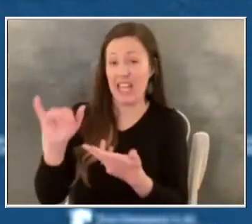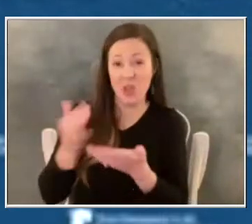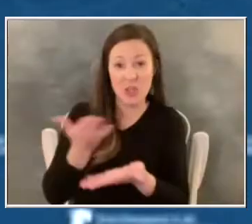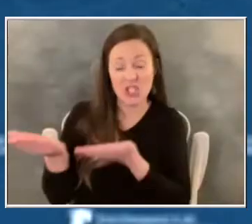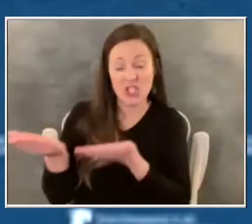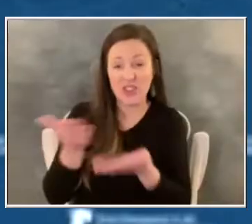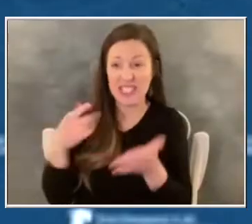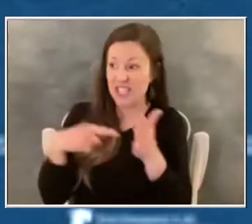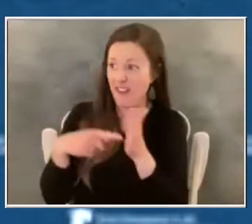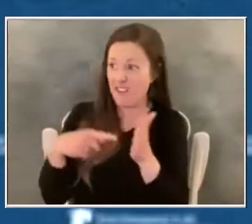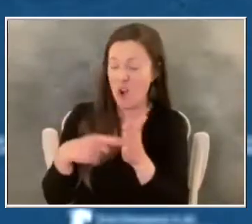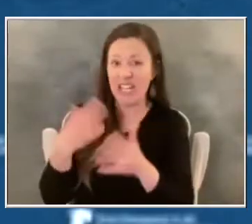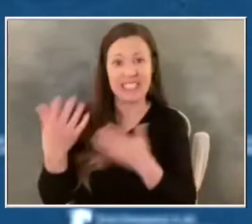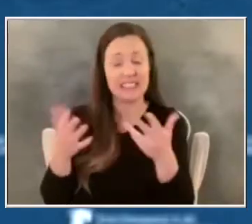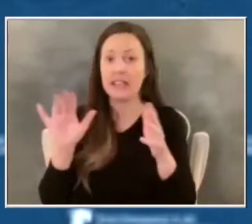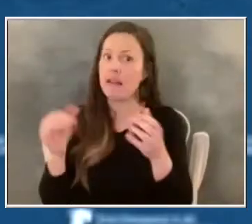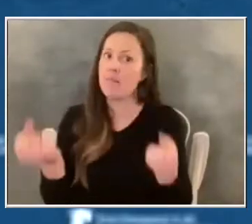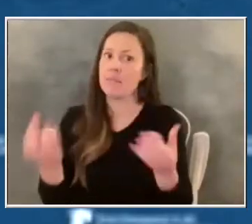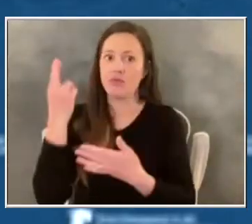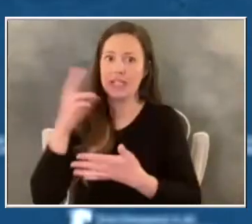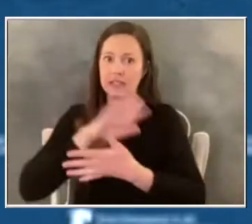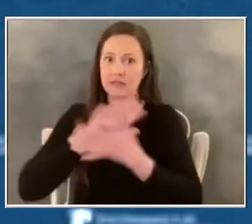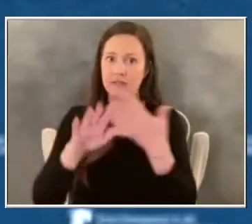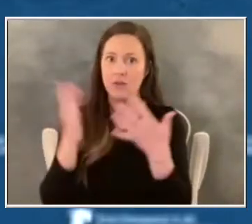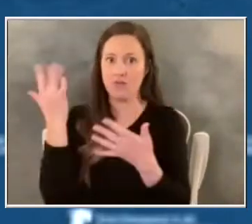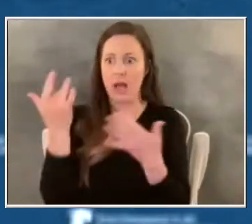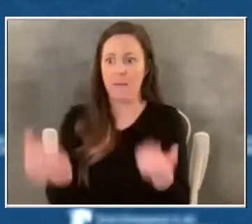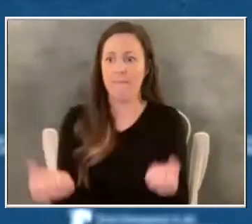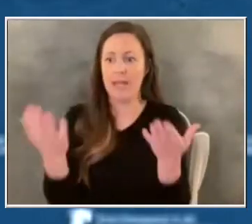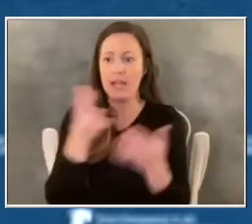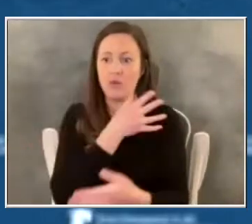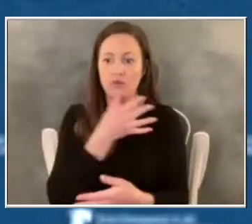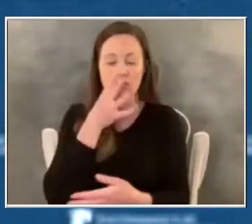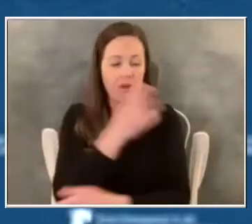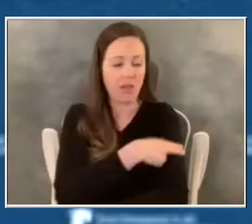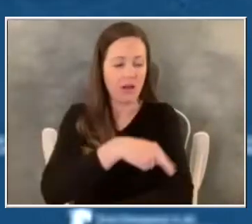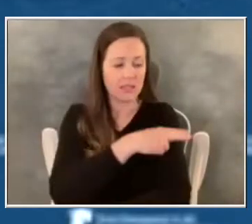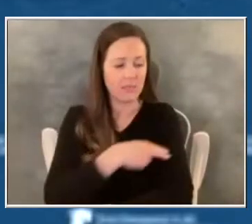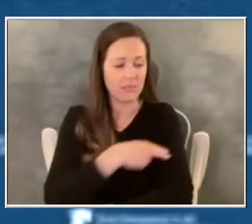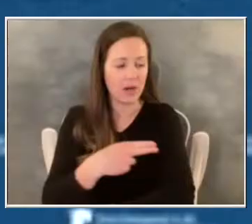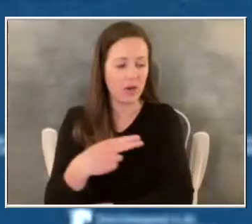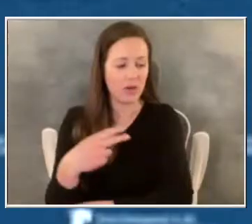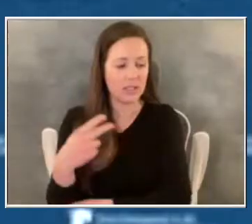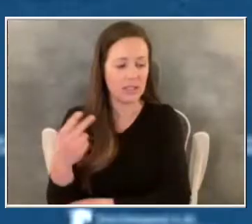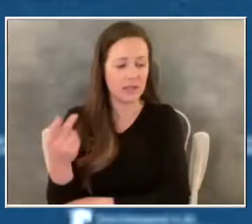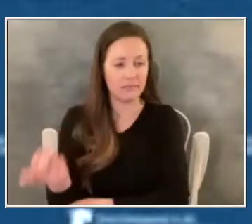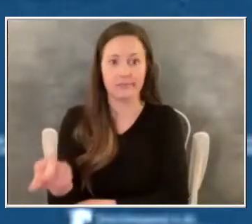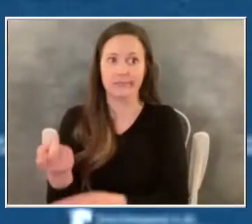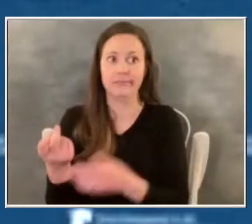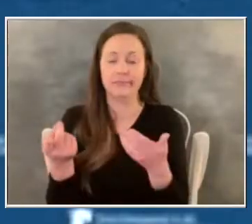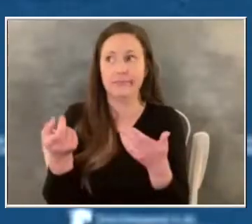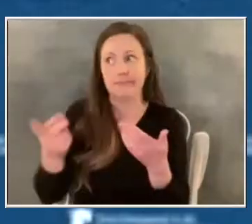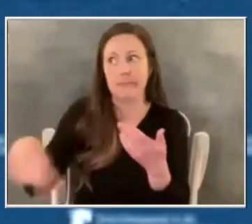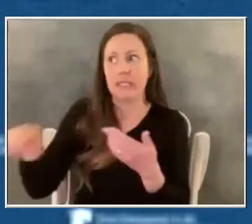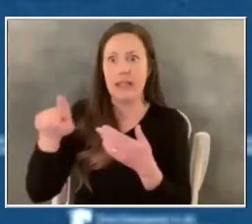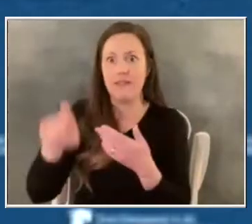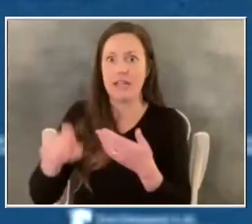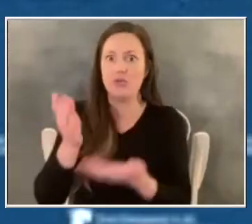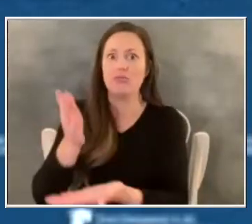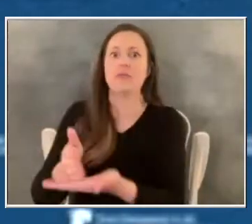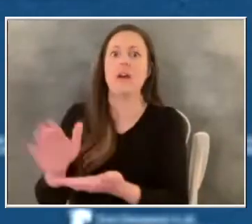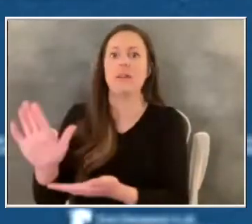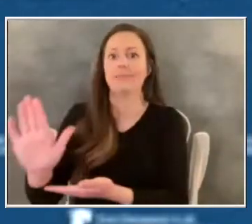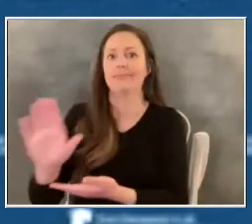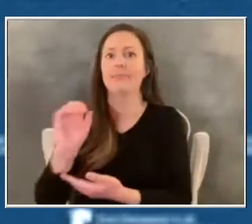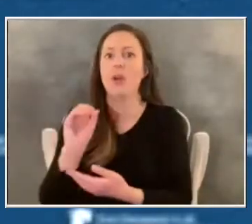is many of the reasons why some of the rural hospitals have had to choose to discontinue their OB delivery services.